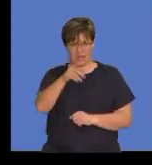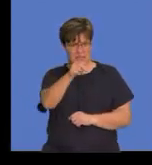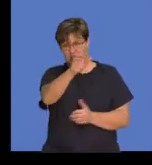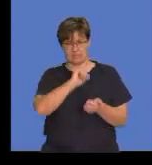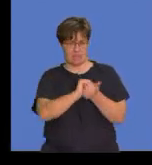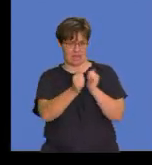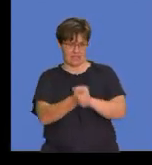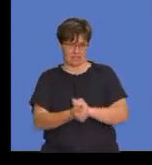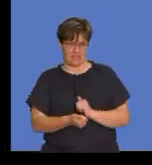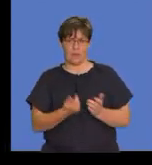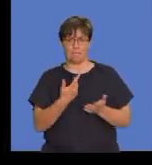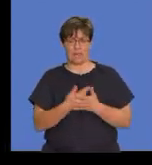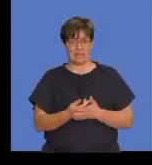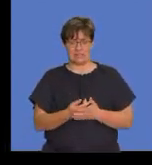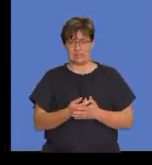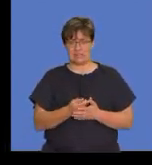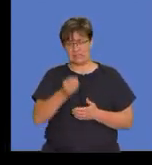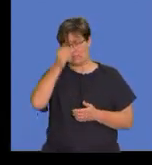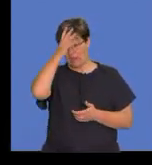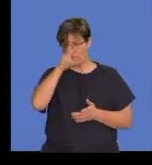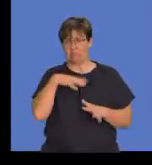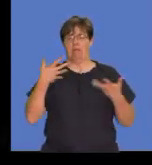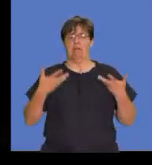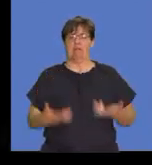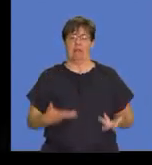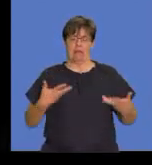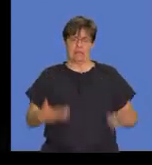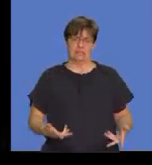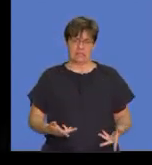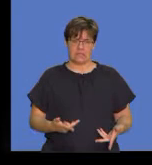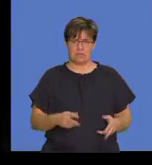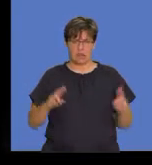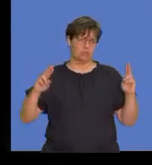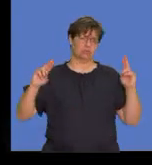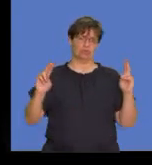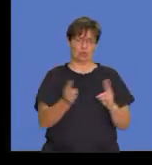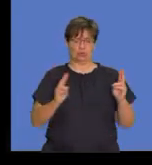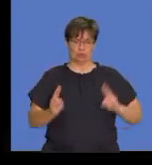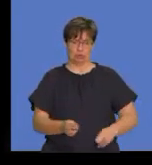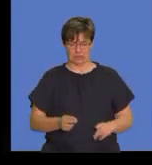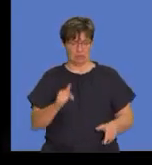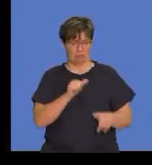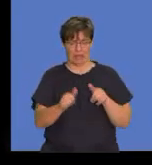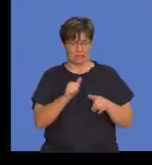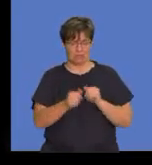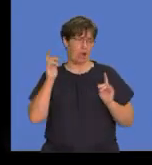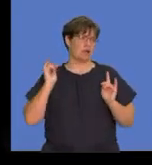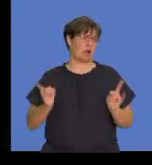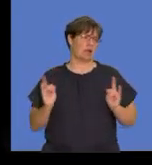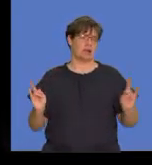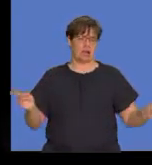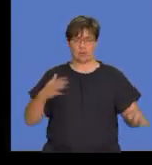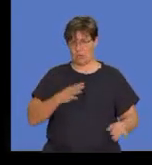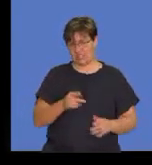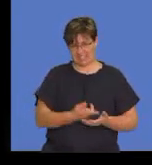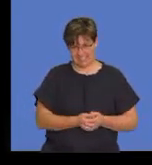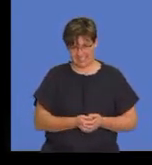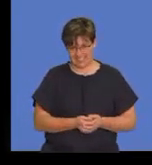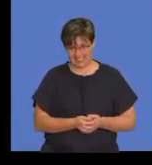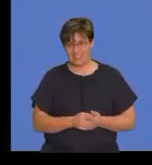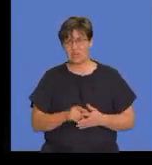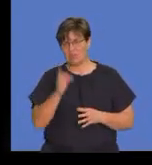as mathematicians, but our smartness makes us lazy at times. So we shorten things so that we can